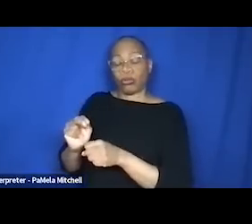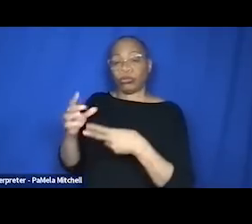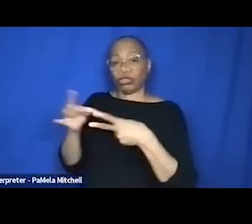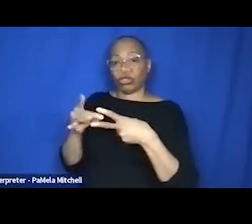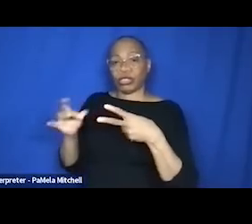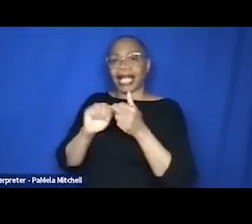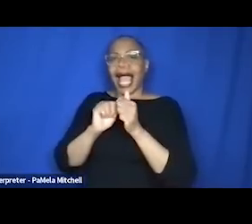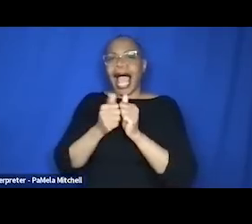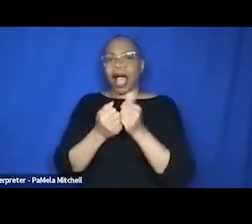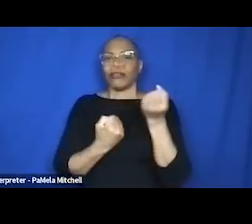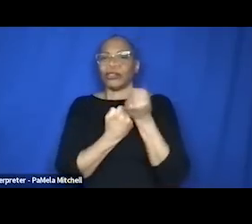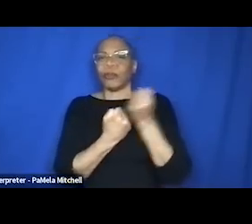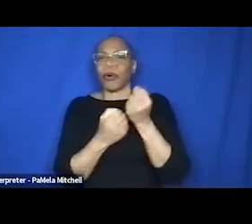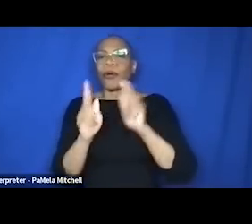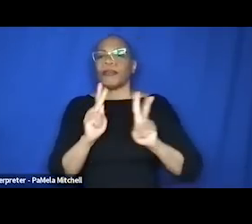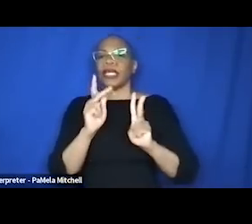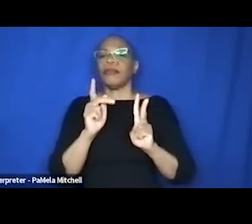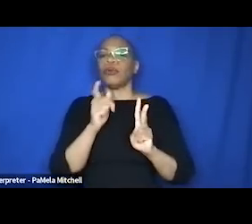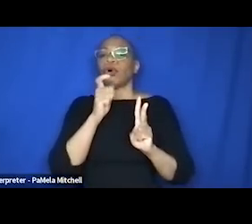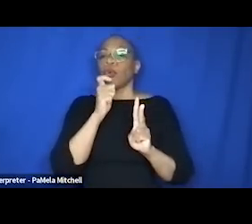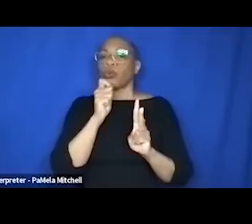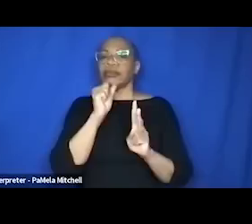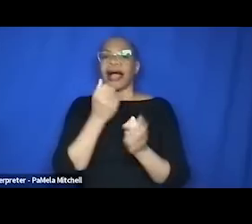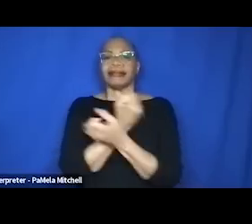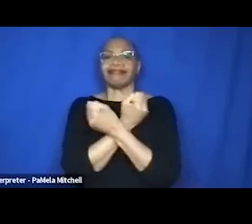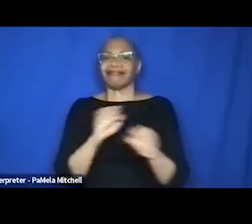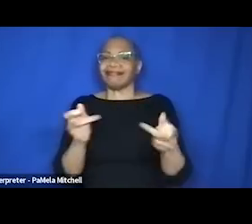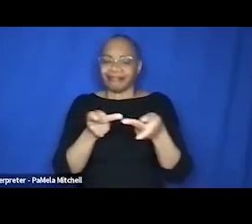community. Next slide, please.